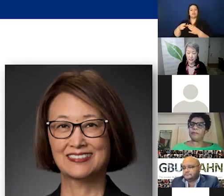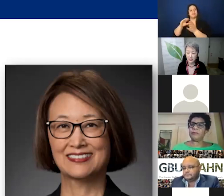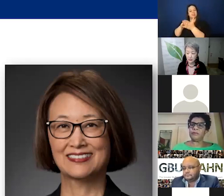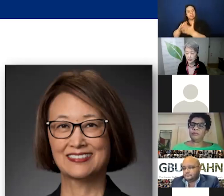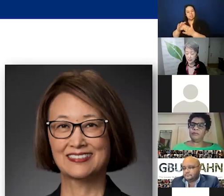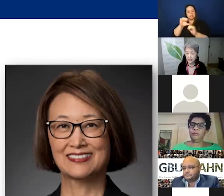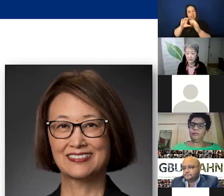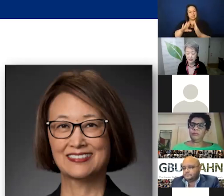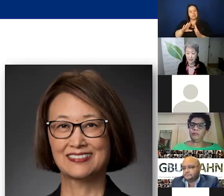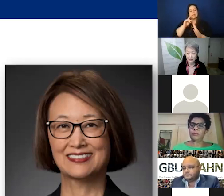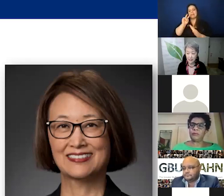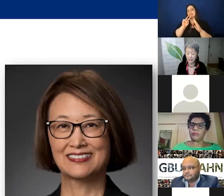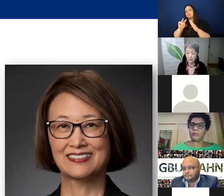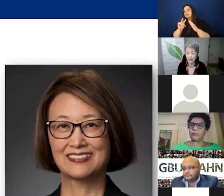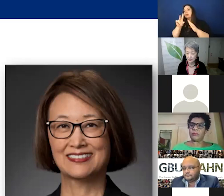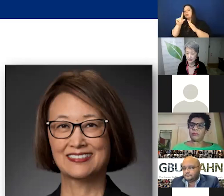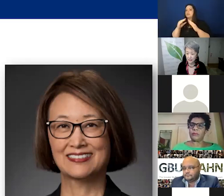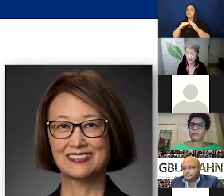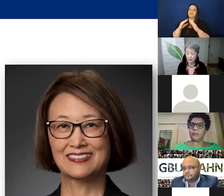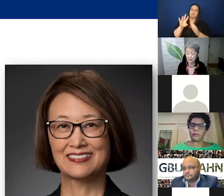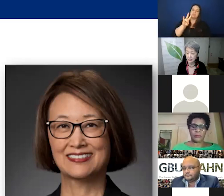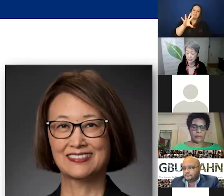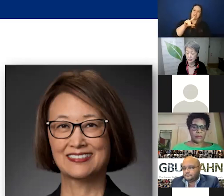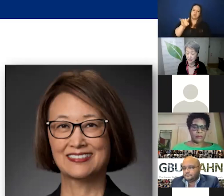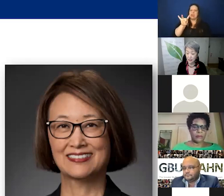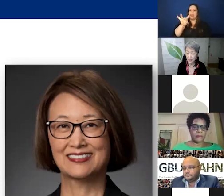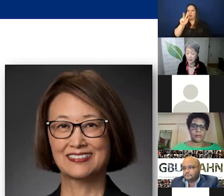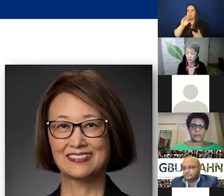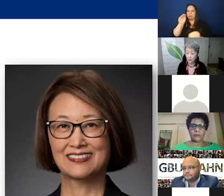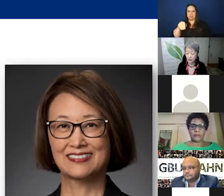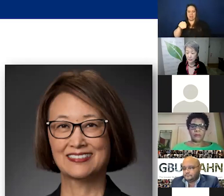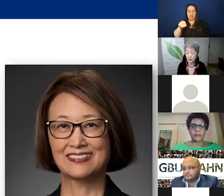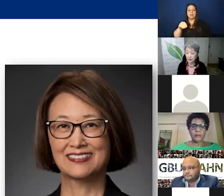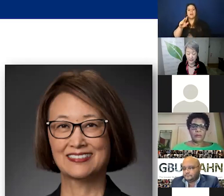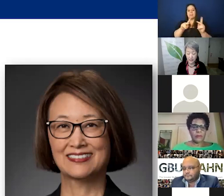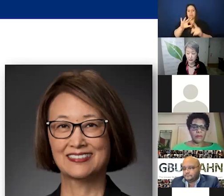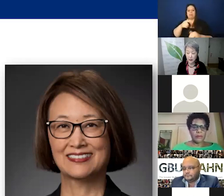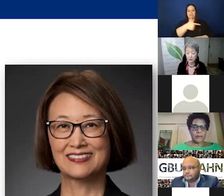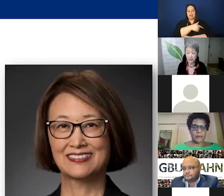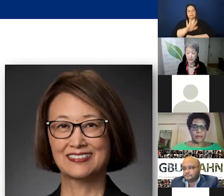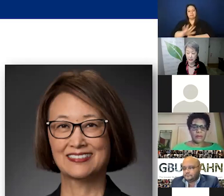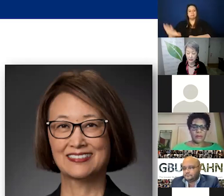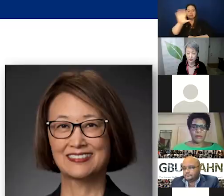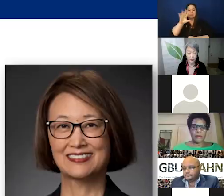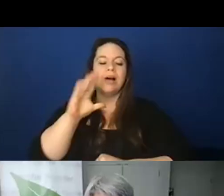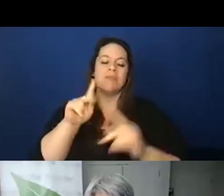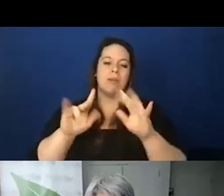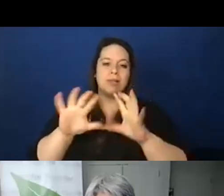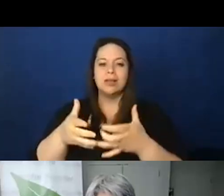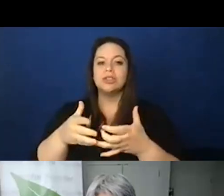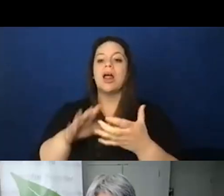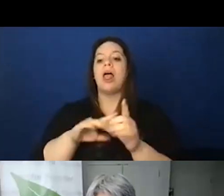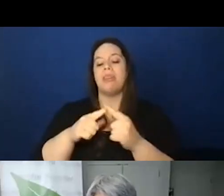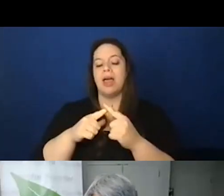that we need to reach 75 to 85% vaccination rate within the entire population in order to win the